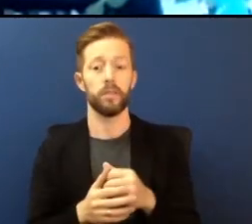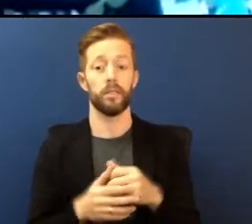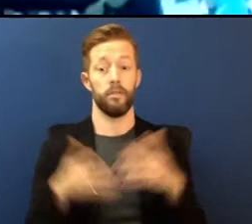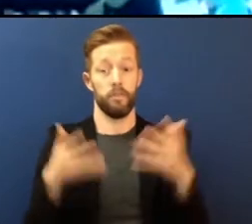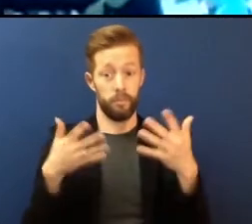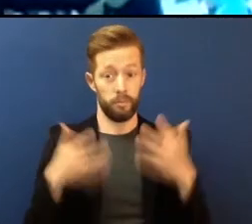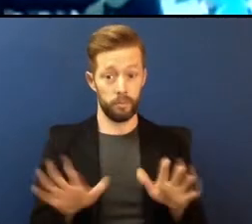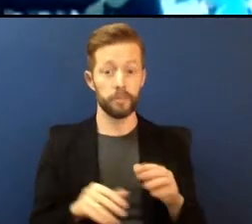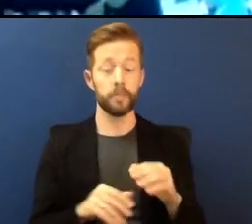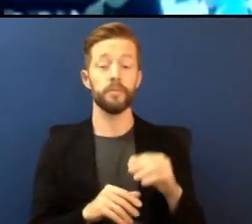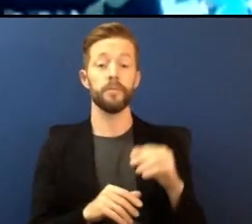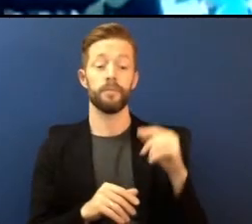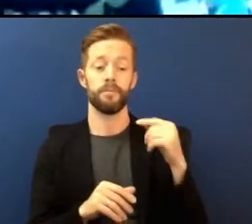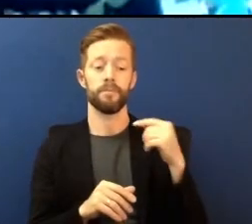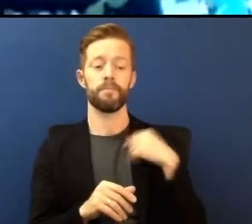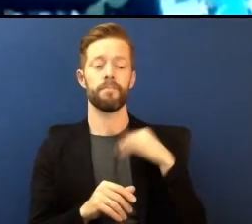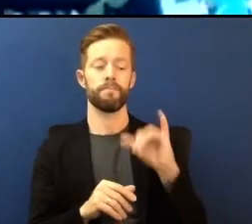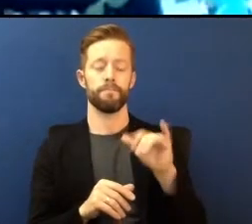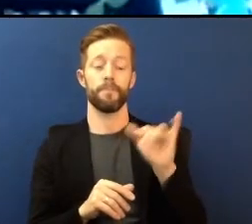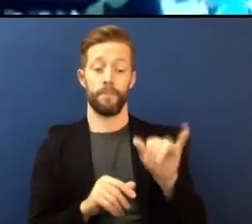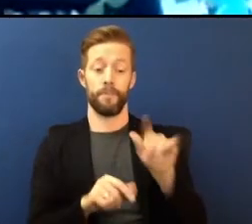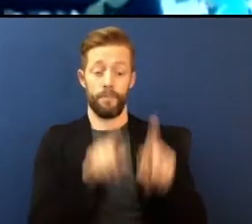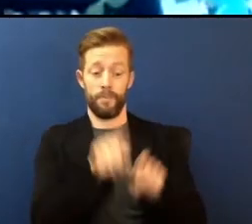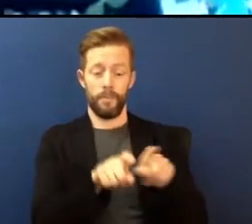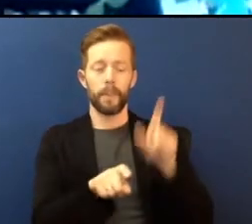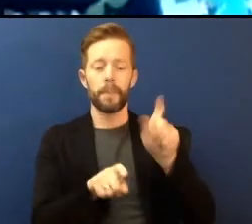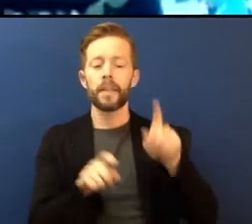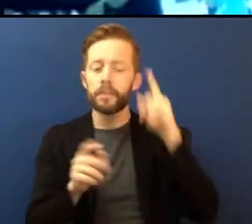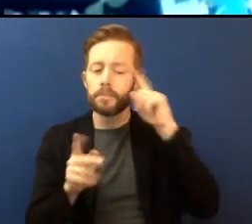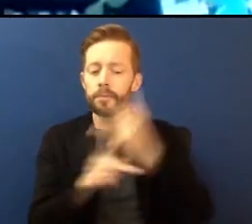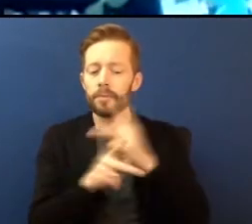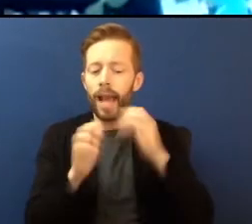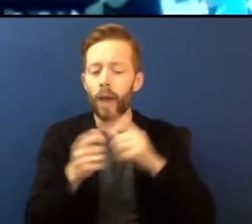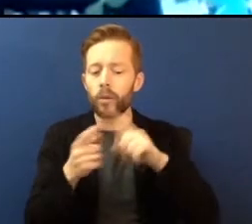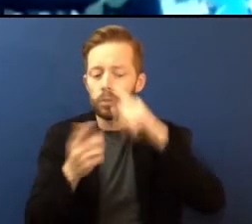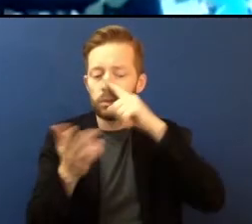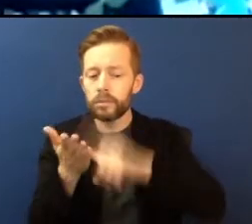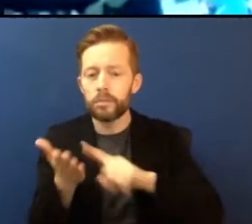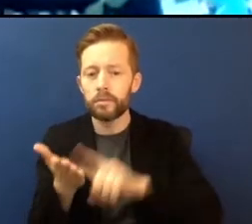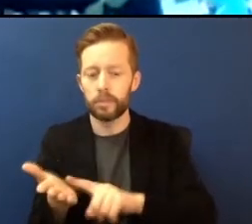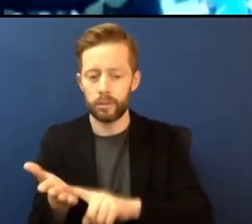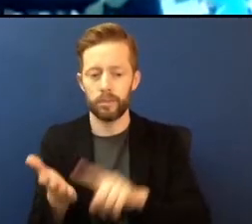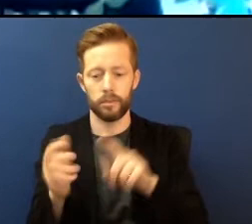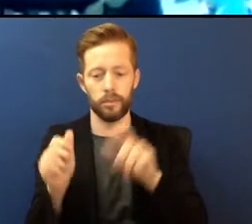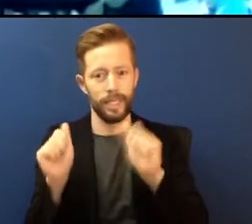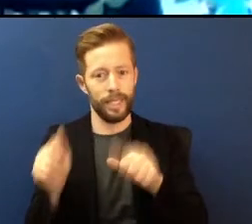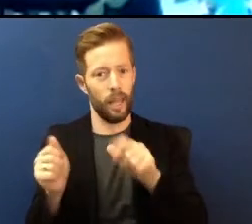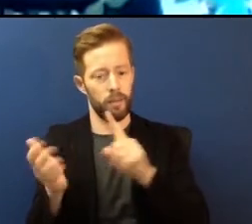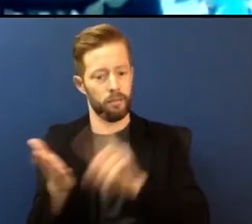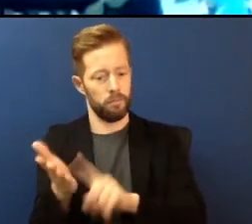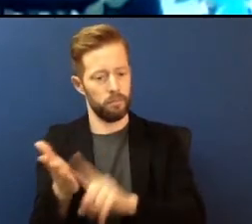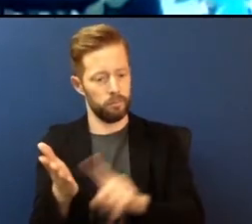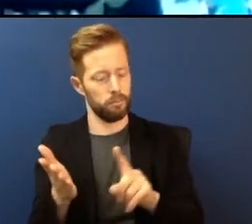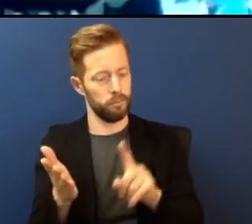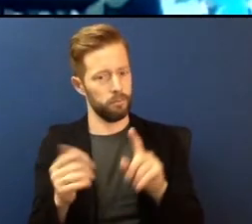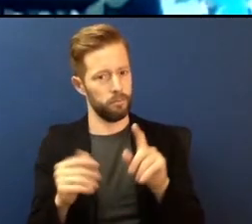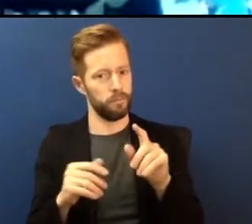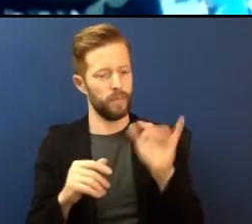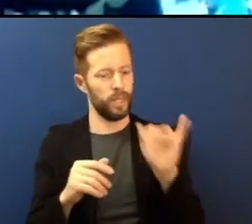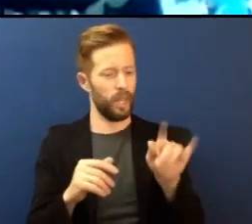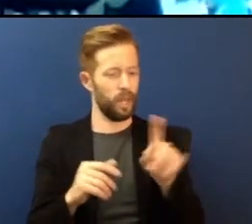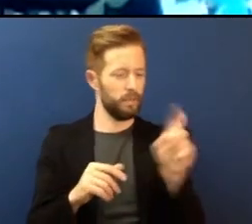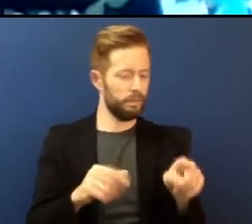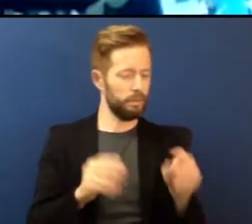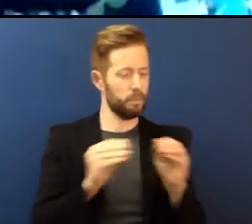sort of get a sense of the fact that the questions need to be investigable, you can think about which are the good questions that you